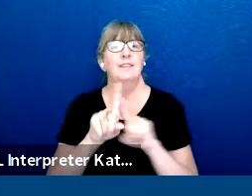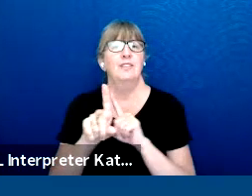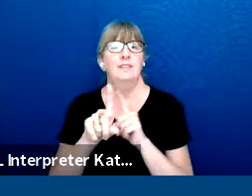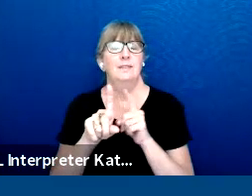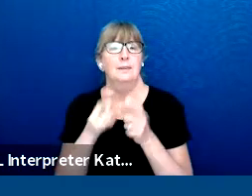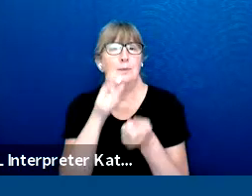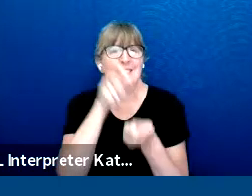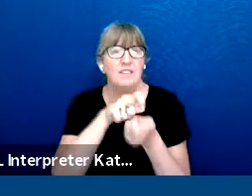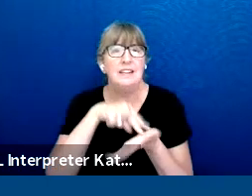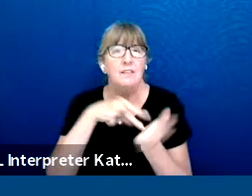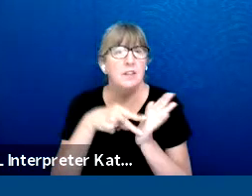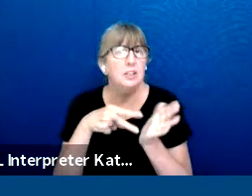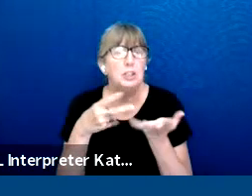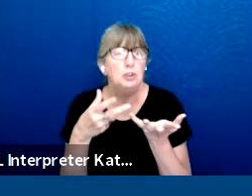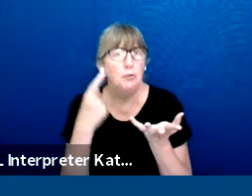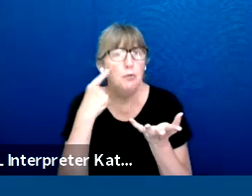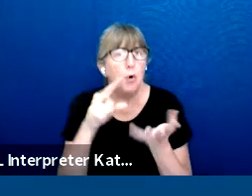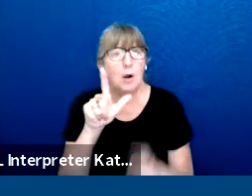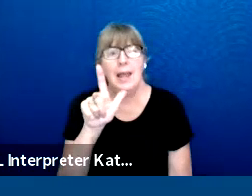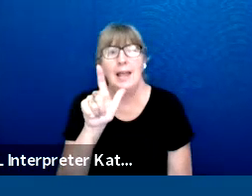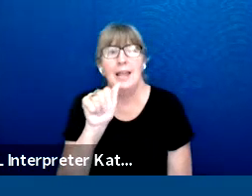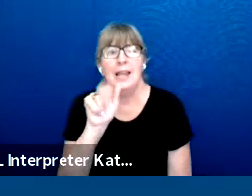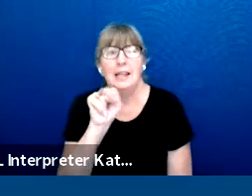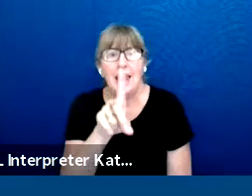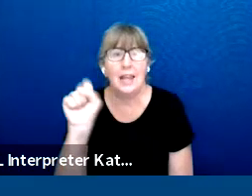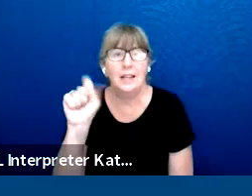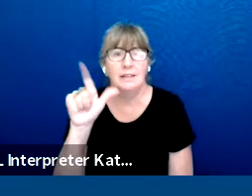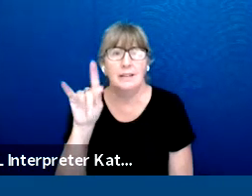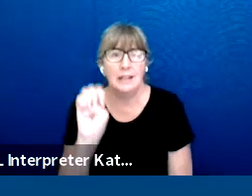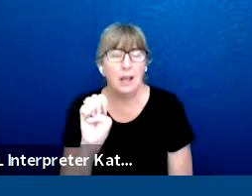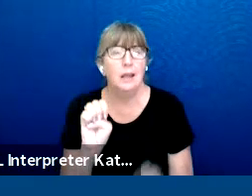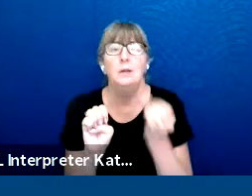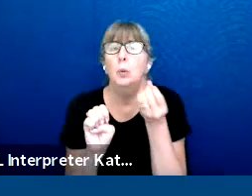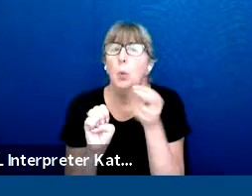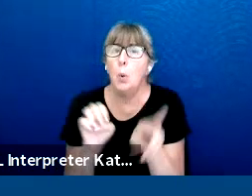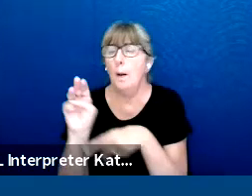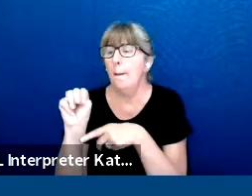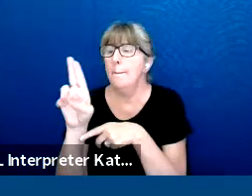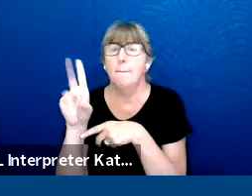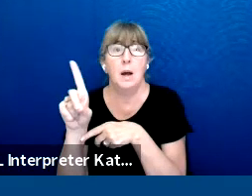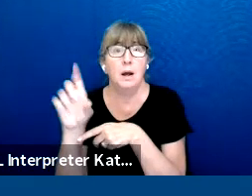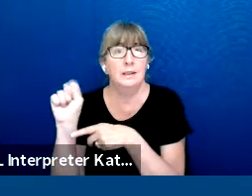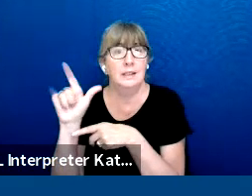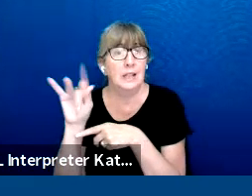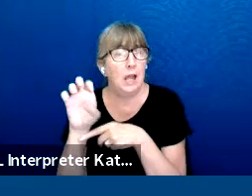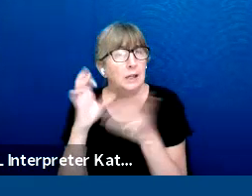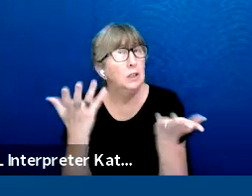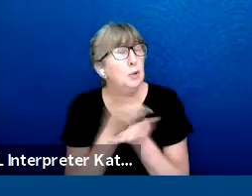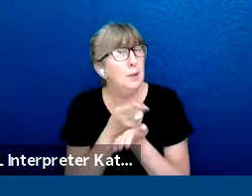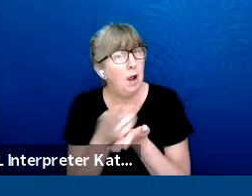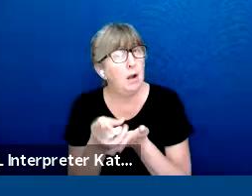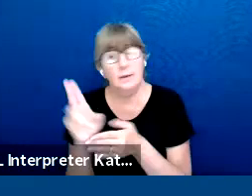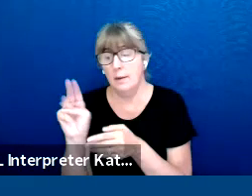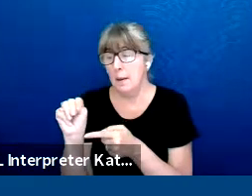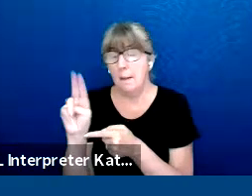a landslide versus, let's say, that mud flow or a mudslide. And to be honest, mudslide is a term